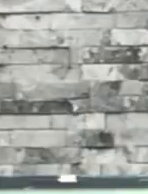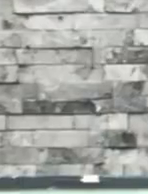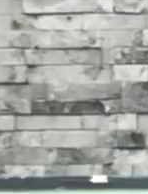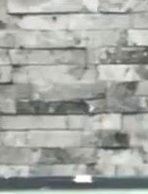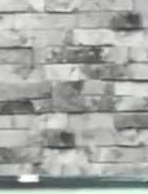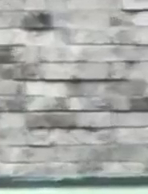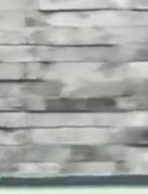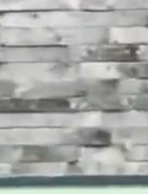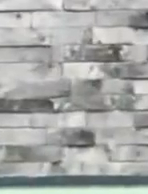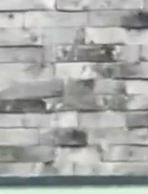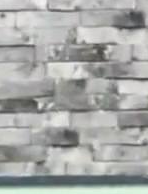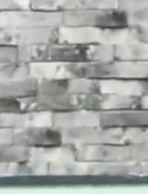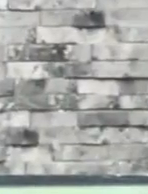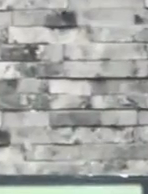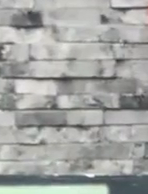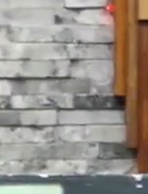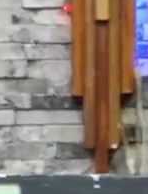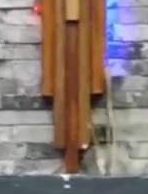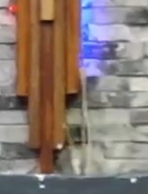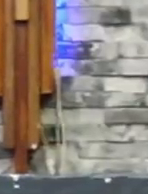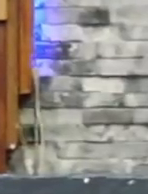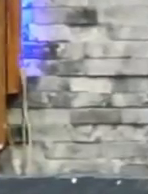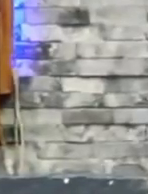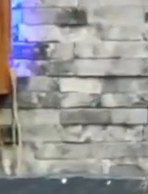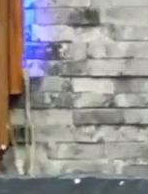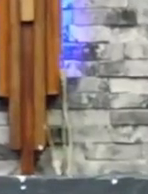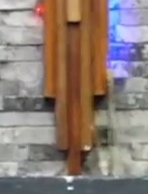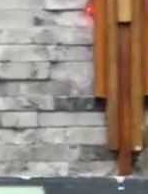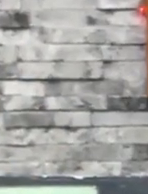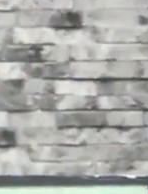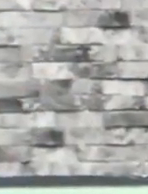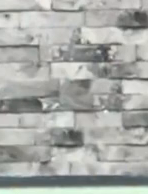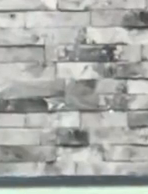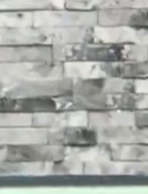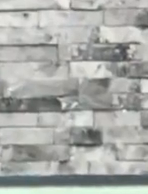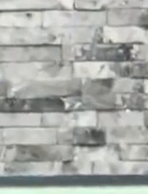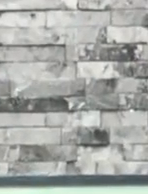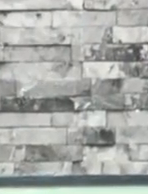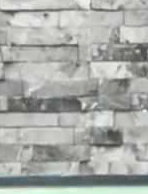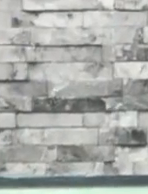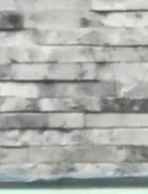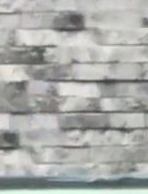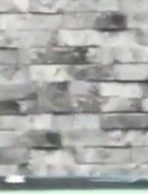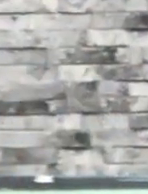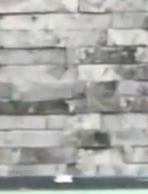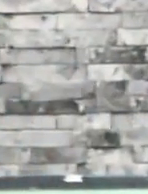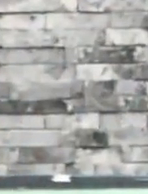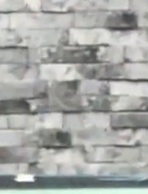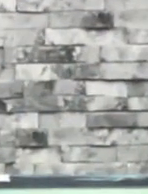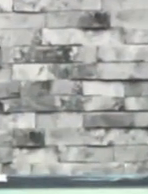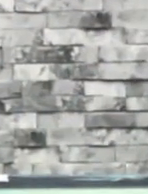umekuwa ukimsumbua dada Mary. Who are you, O mountain? Wewe ni nani mlima? Who has been bothering brother so and so?